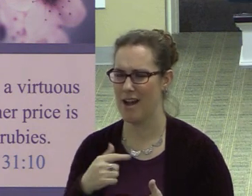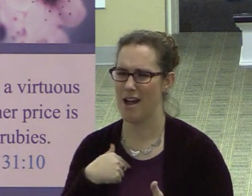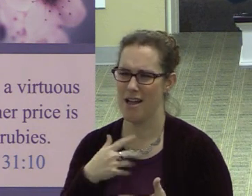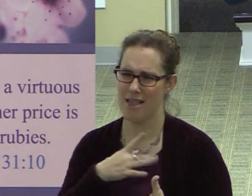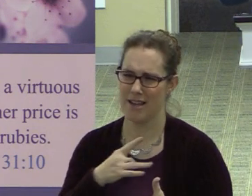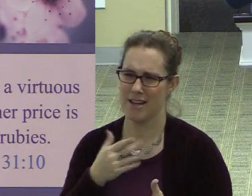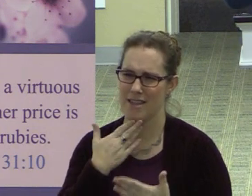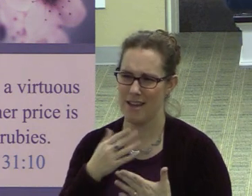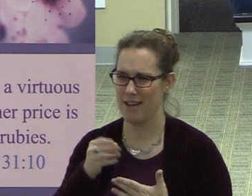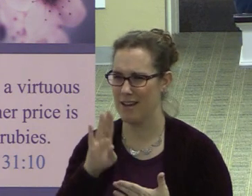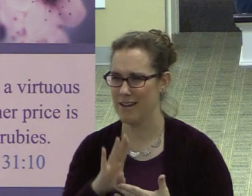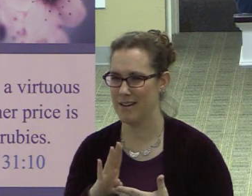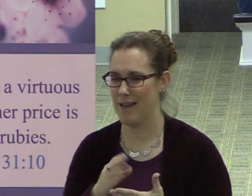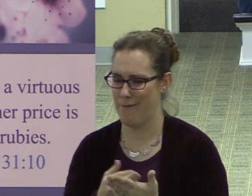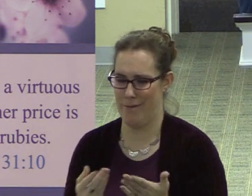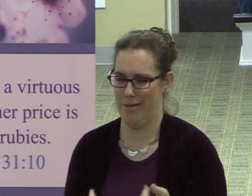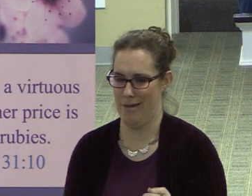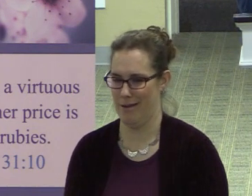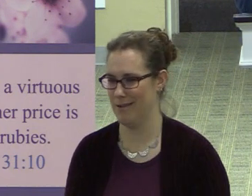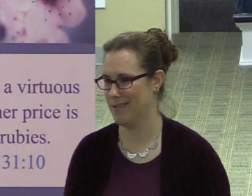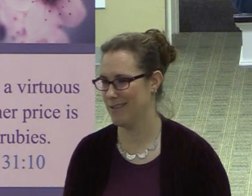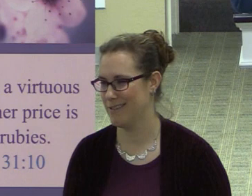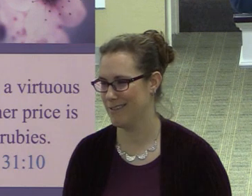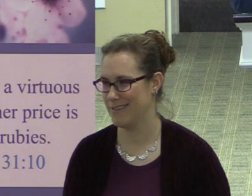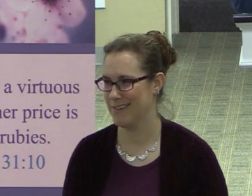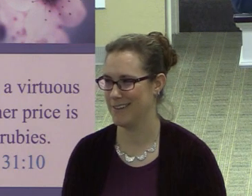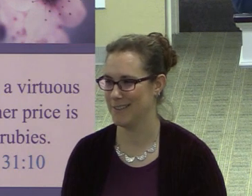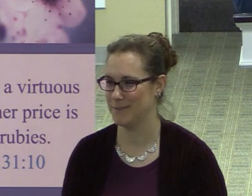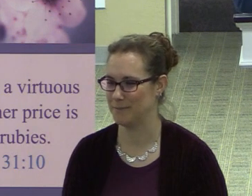God," and then it's gone, everything they did.